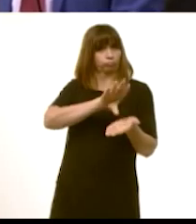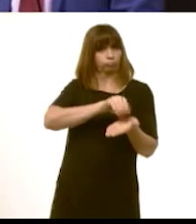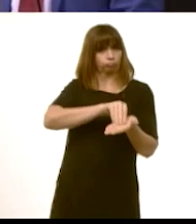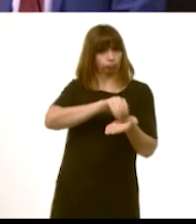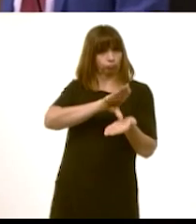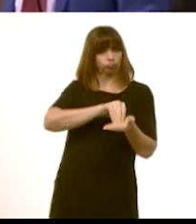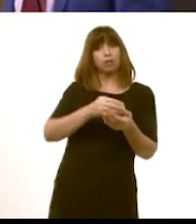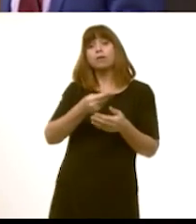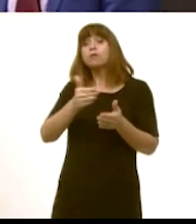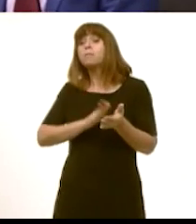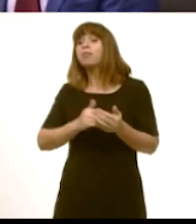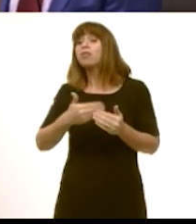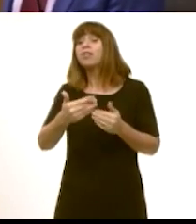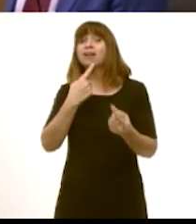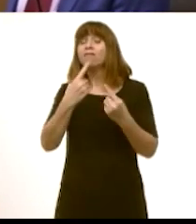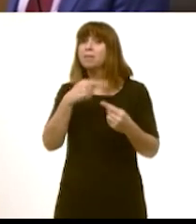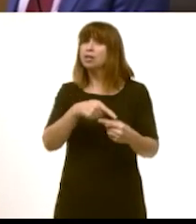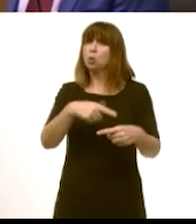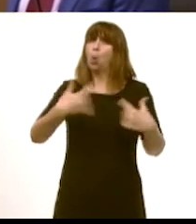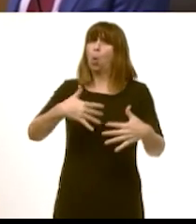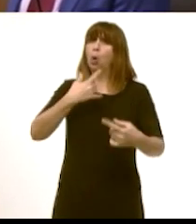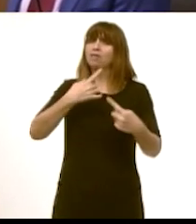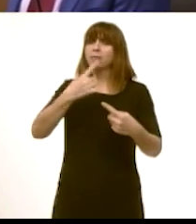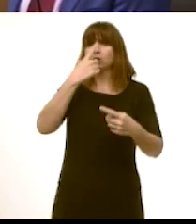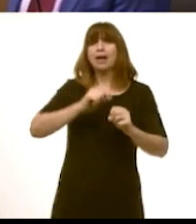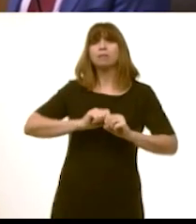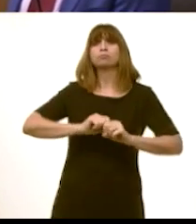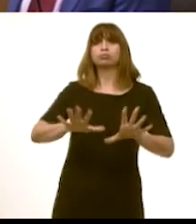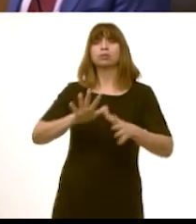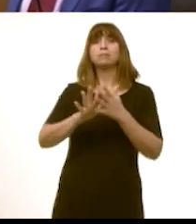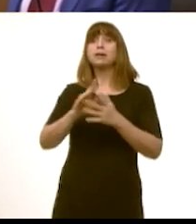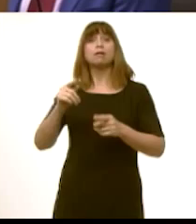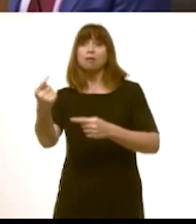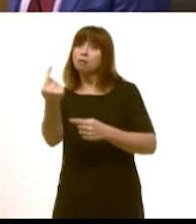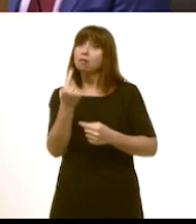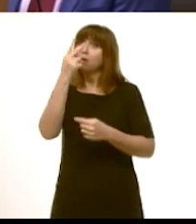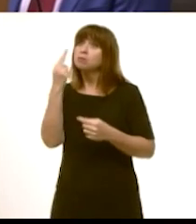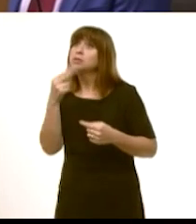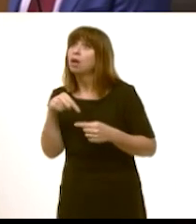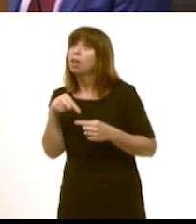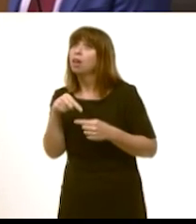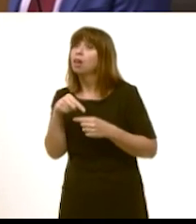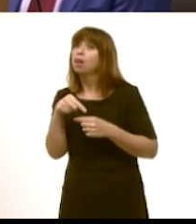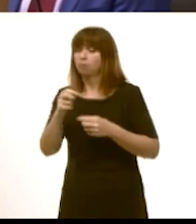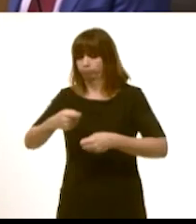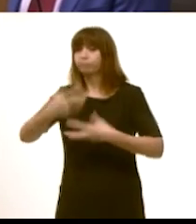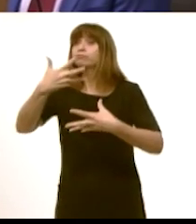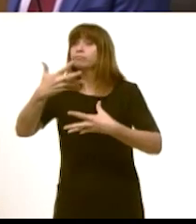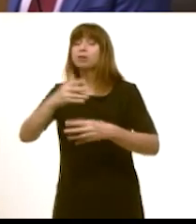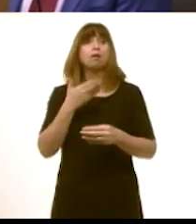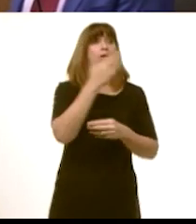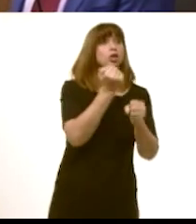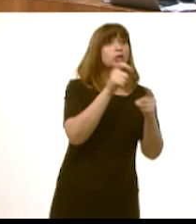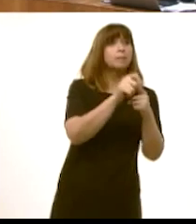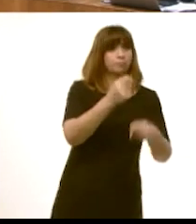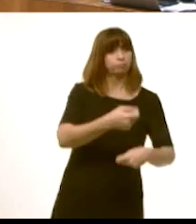within the next few months, this vital information will be available for wherever patients receive care in the NHS, whether it's in the hospital, the GP surgery or in